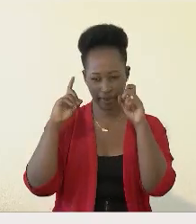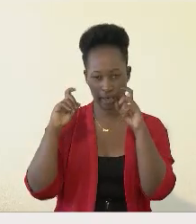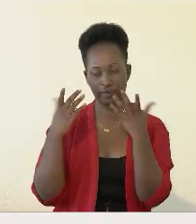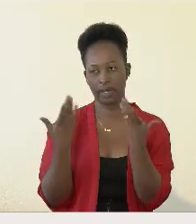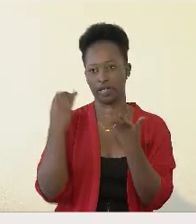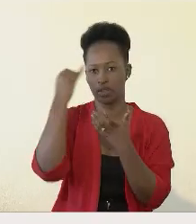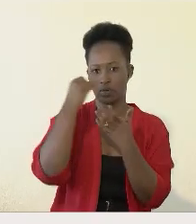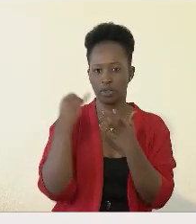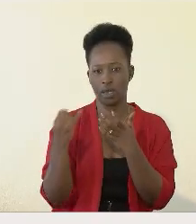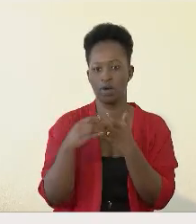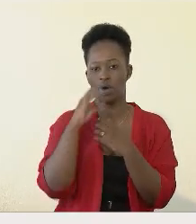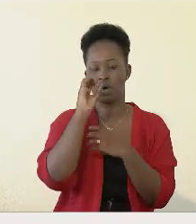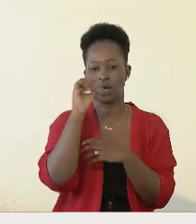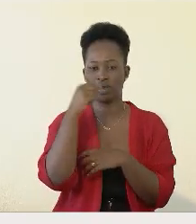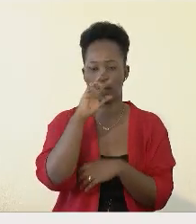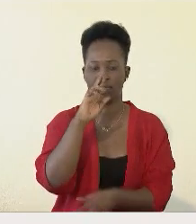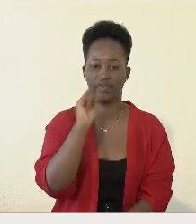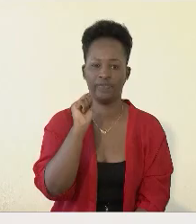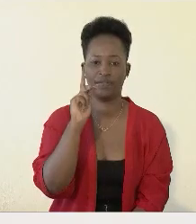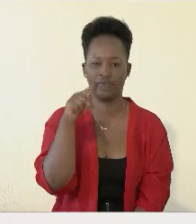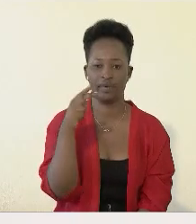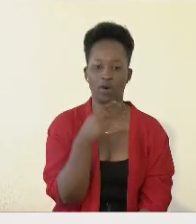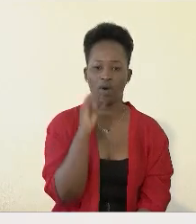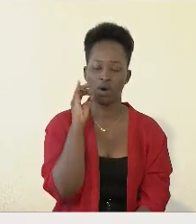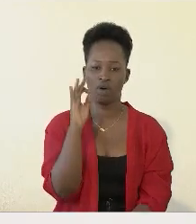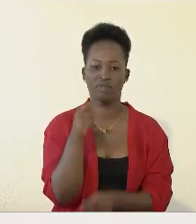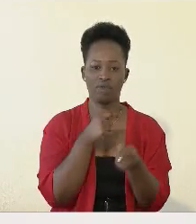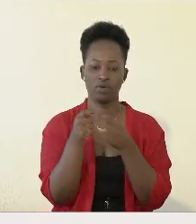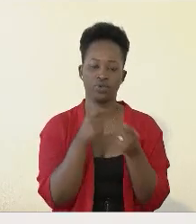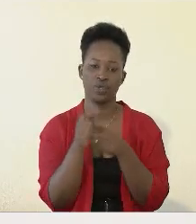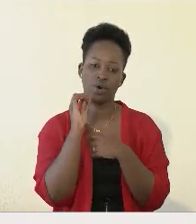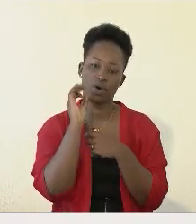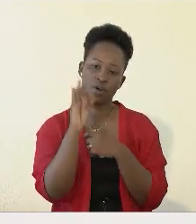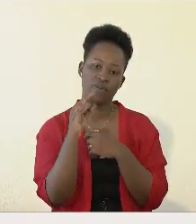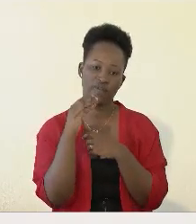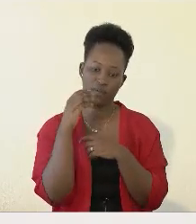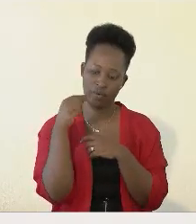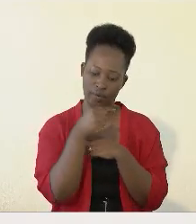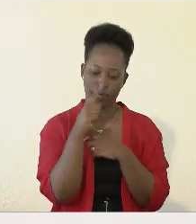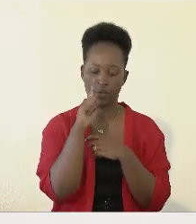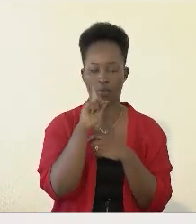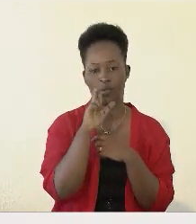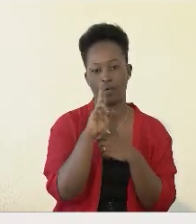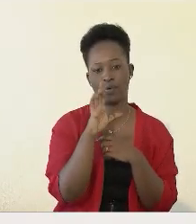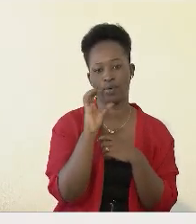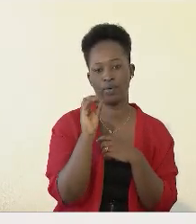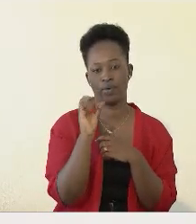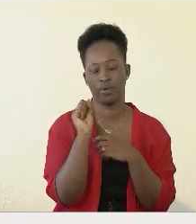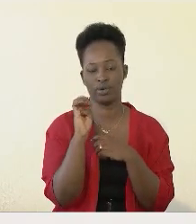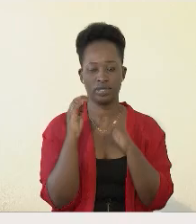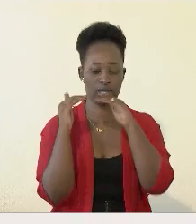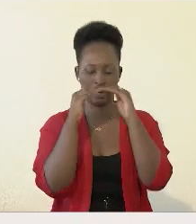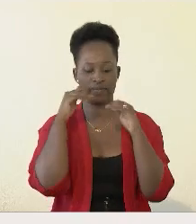control of glucose level in the blood. Because once the glucose level is not controlled in the blood, it can destroy